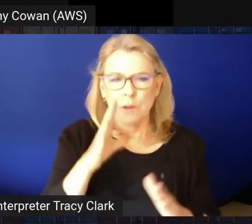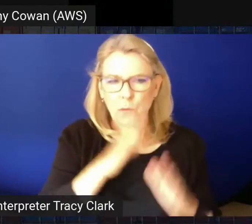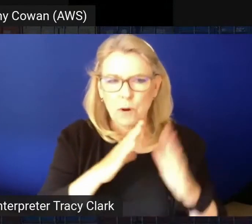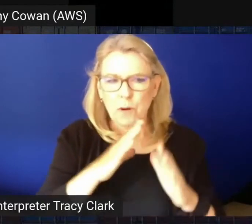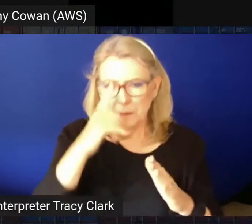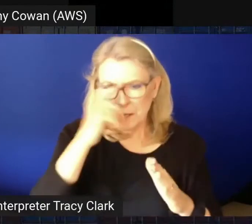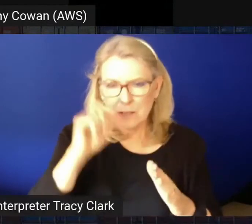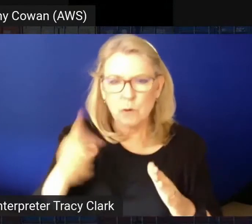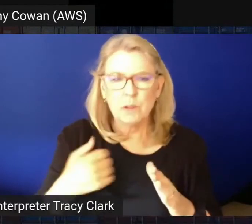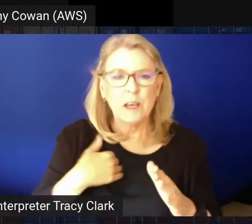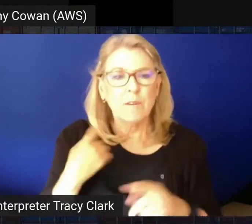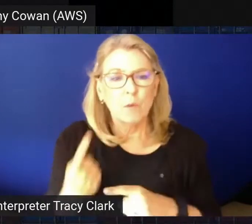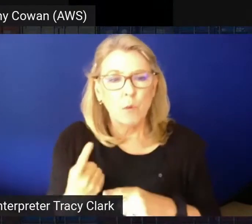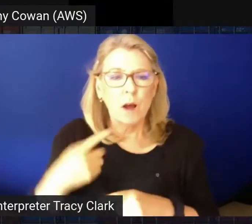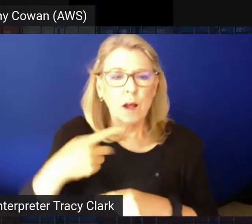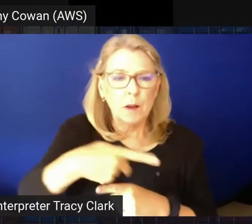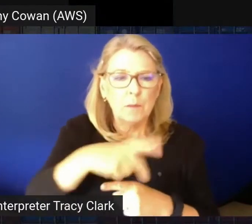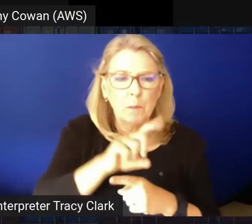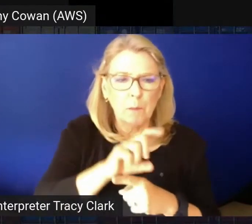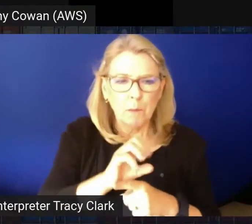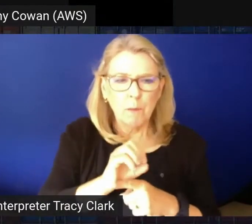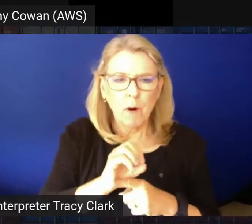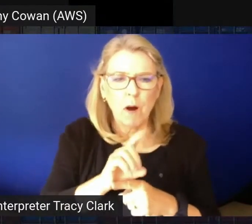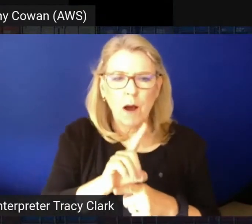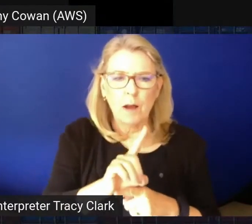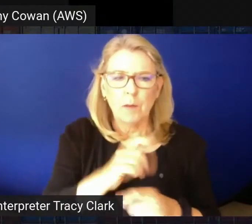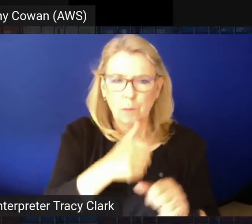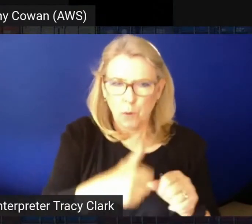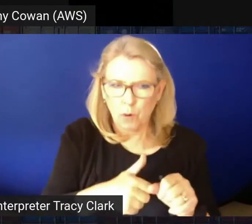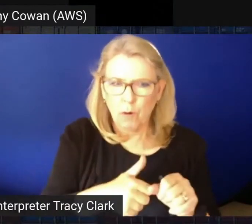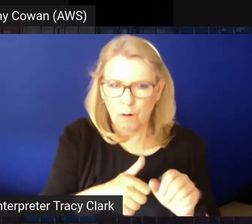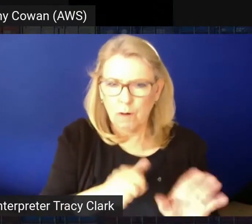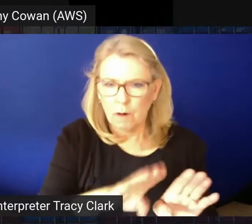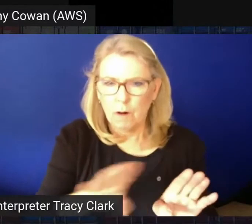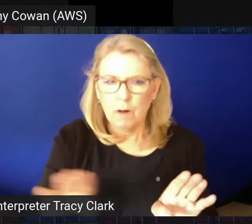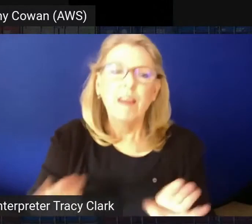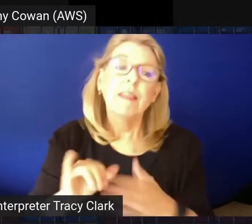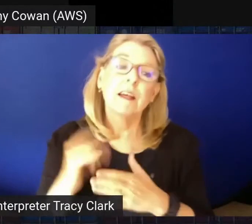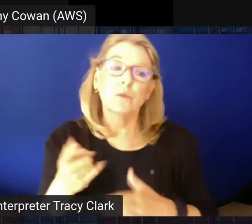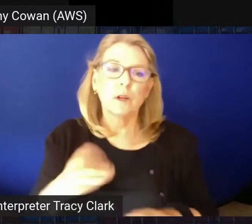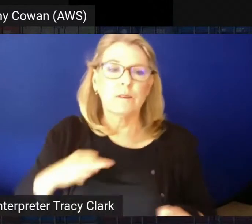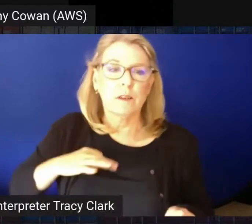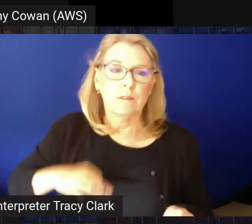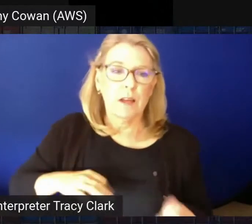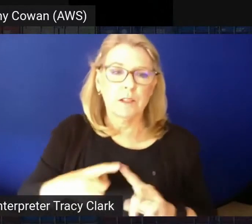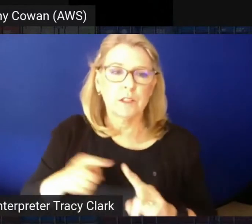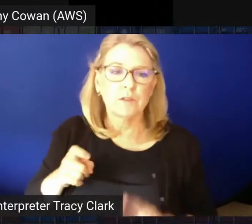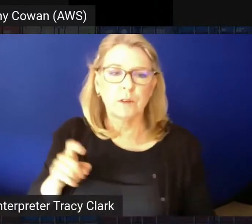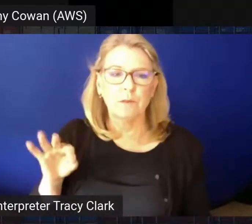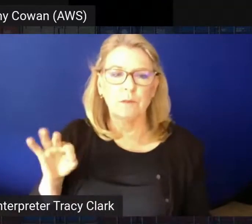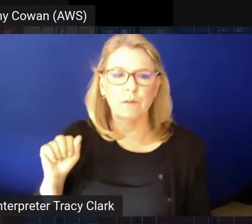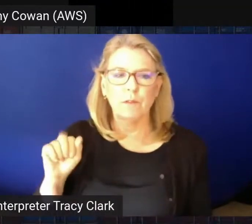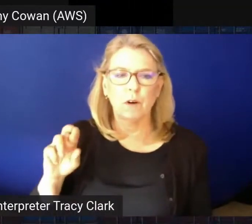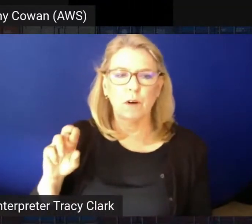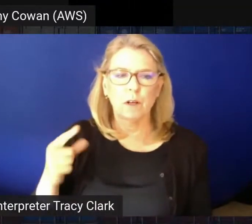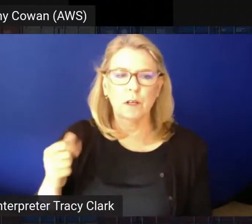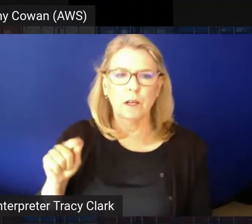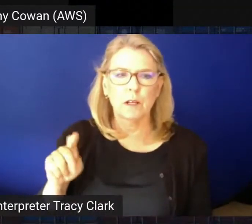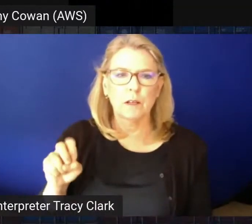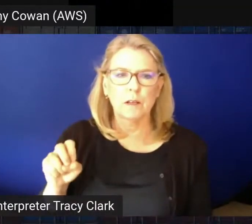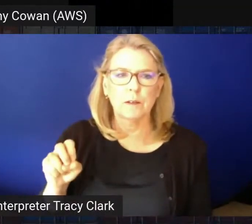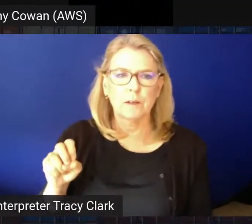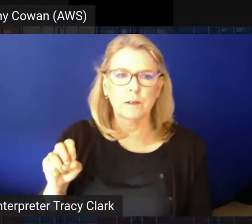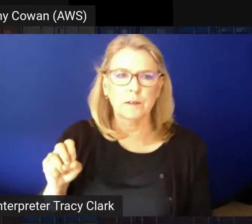Kubernetes node. But that's just one of the advantages that Fargate brings. Okay, let me change gears